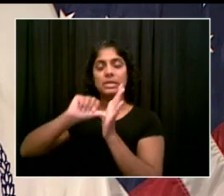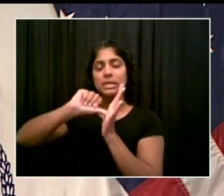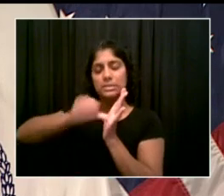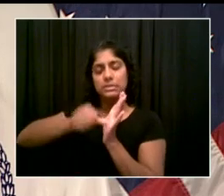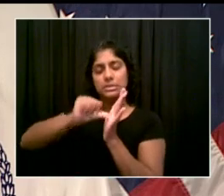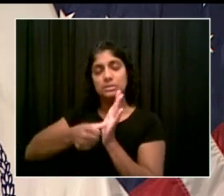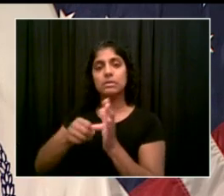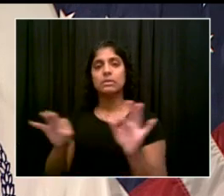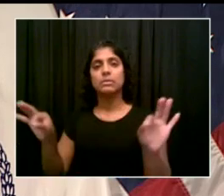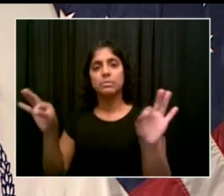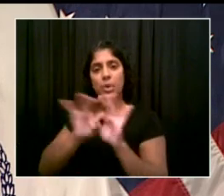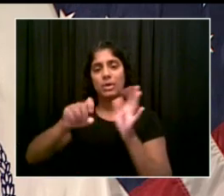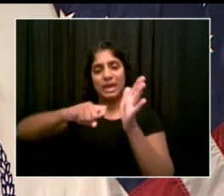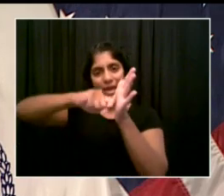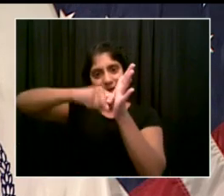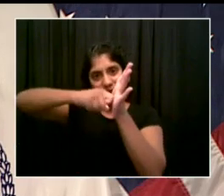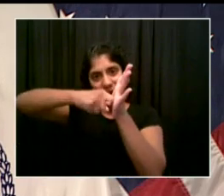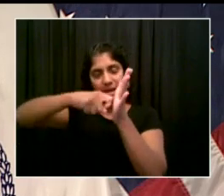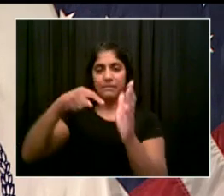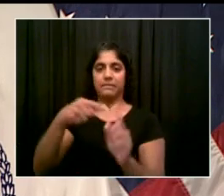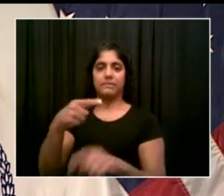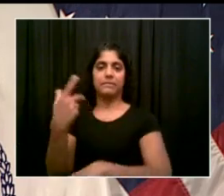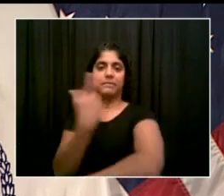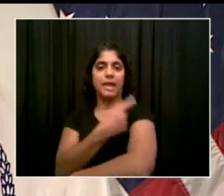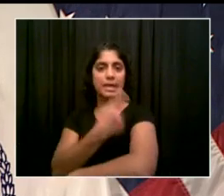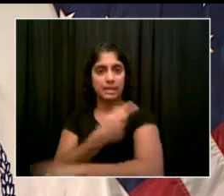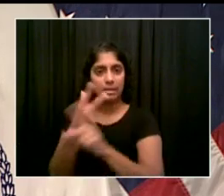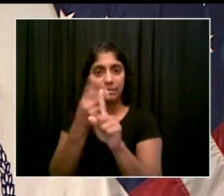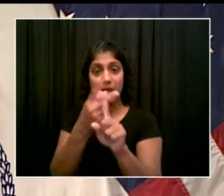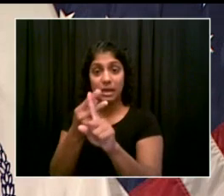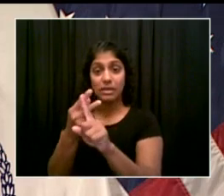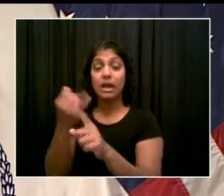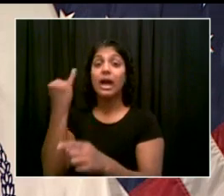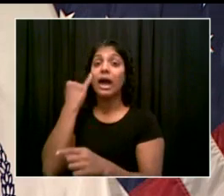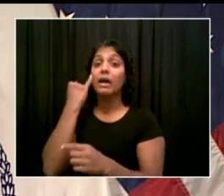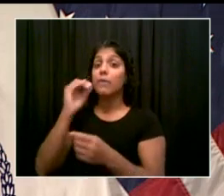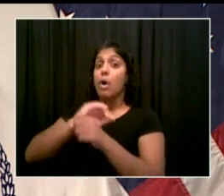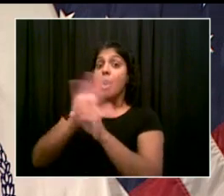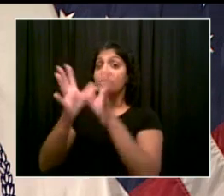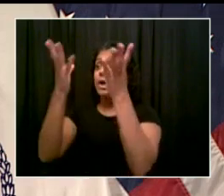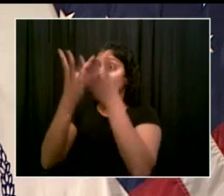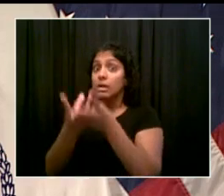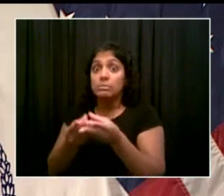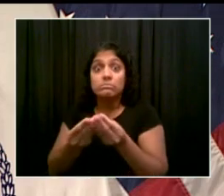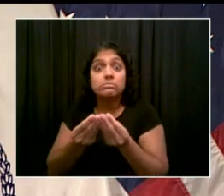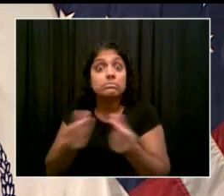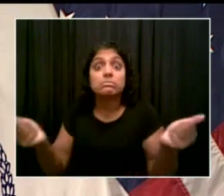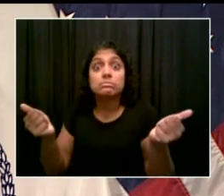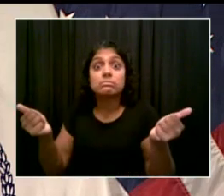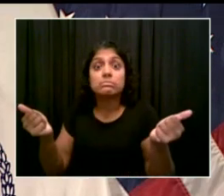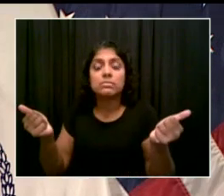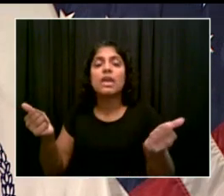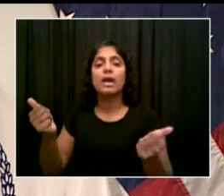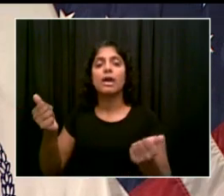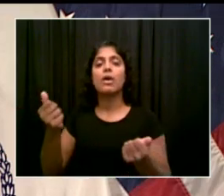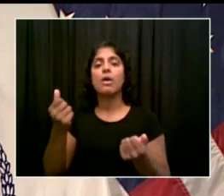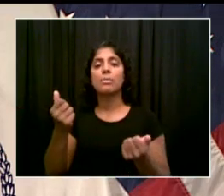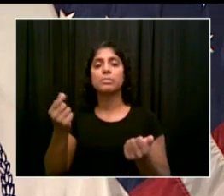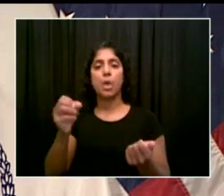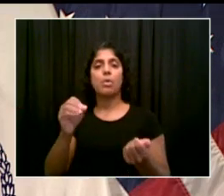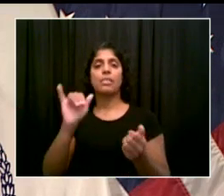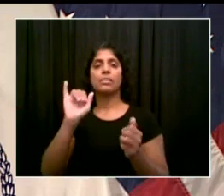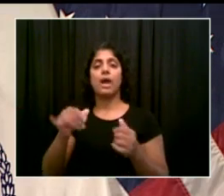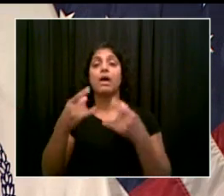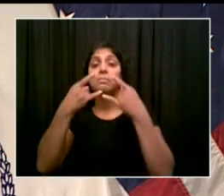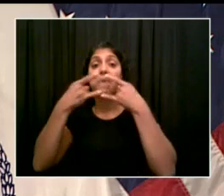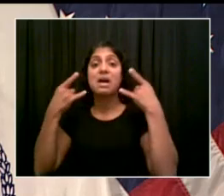If everyone was vaccinated, we would not be having the conversation we're having right now. So masks have value, but what I don't